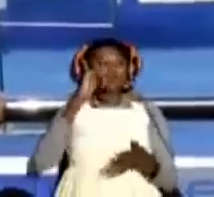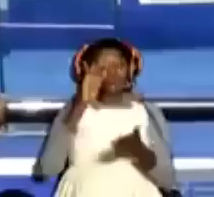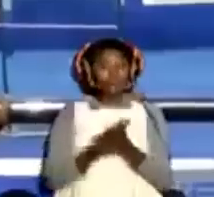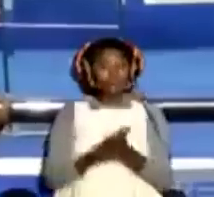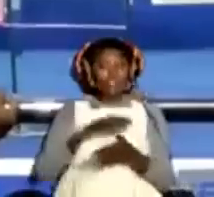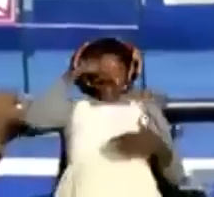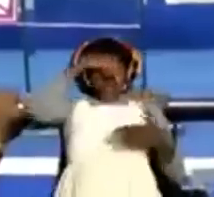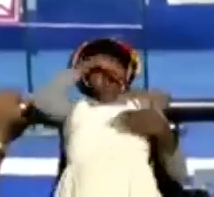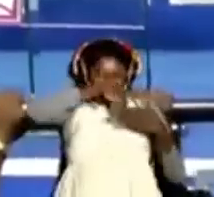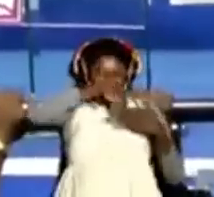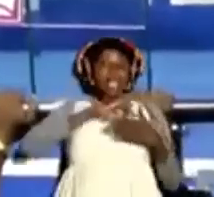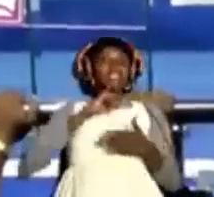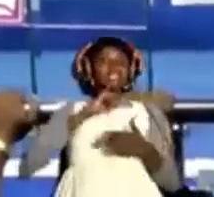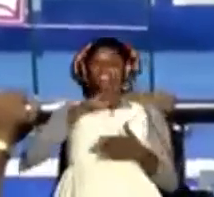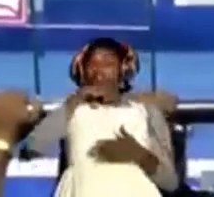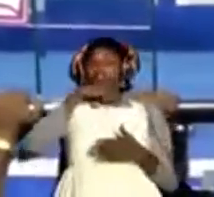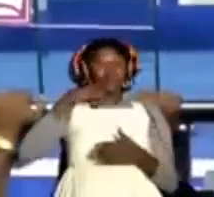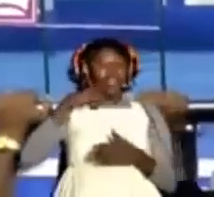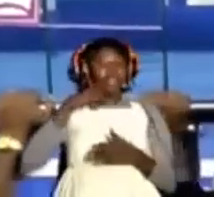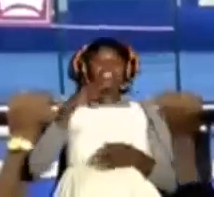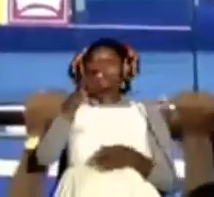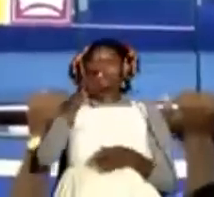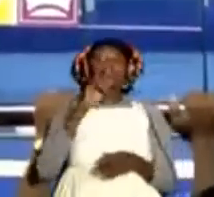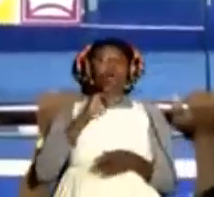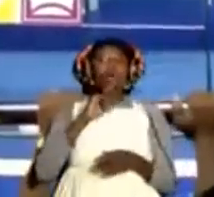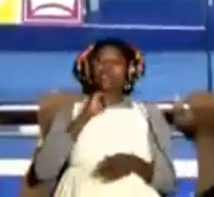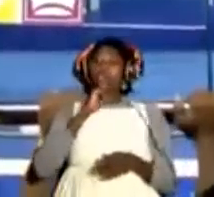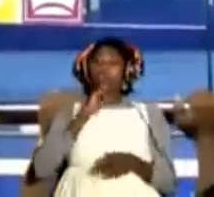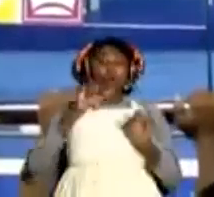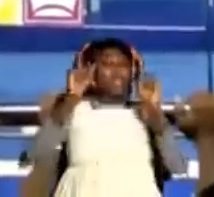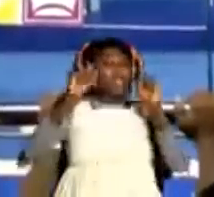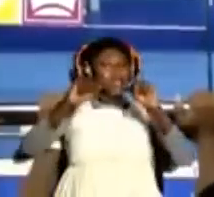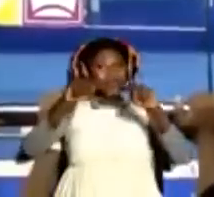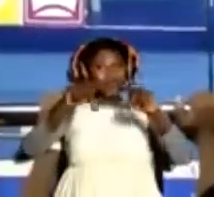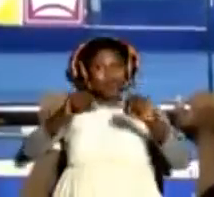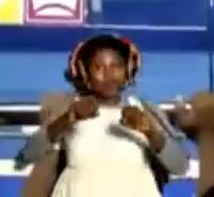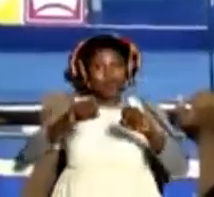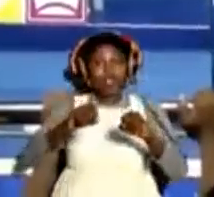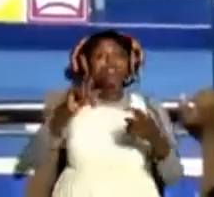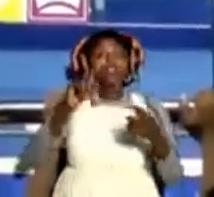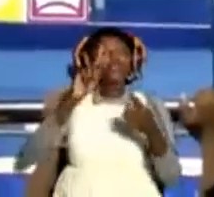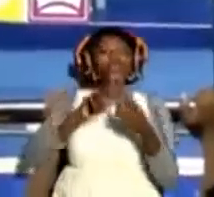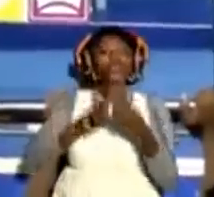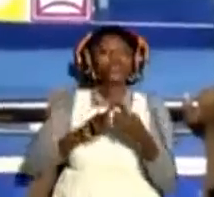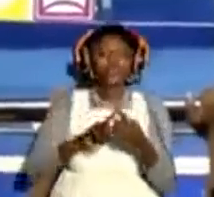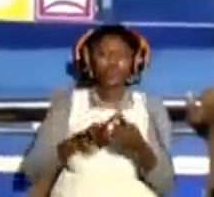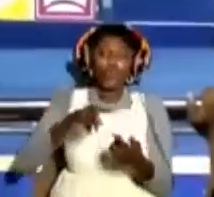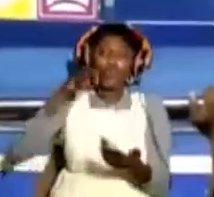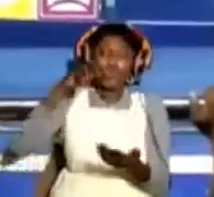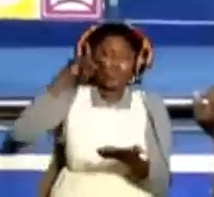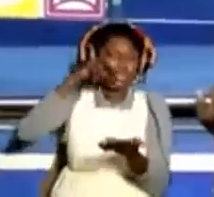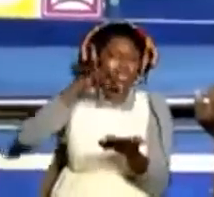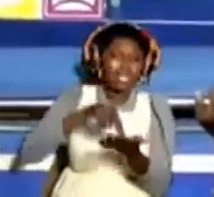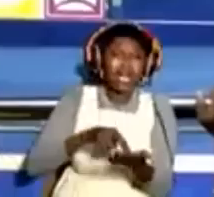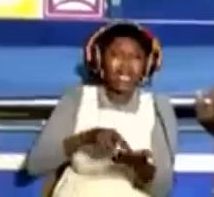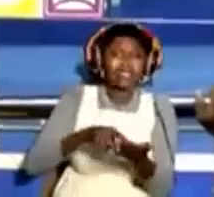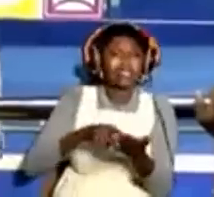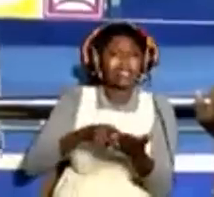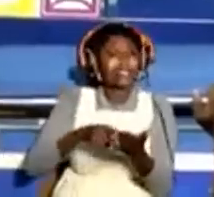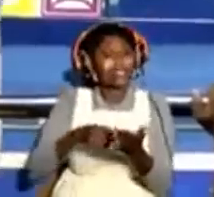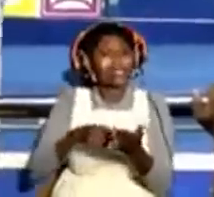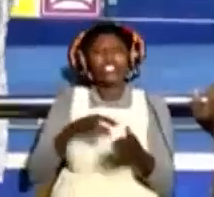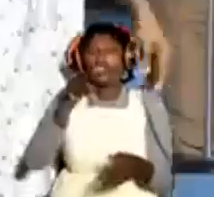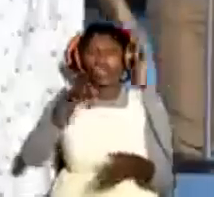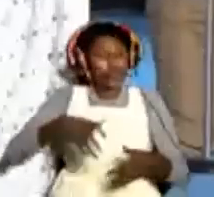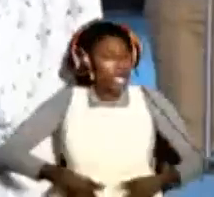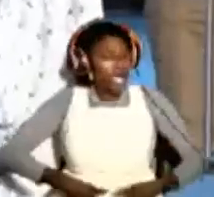is dry? You are no longer able to withstand issues. You are losing your temper